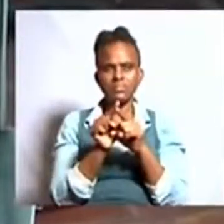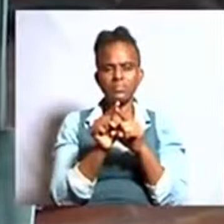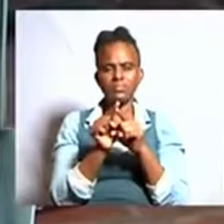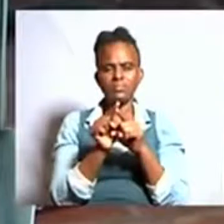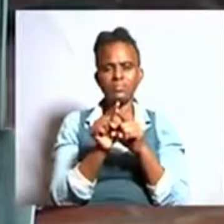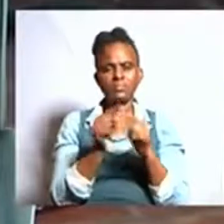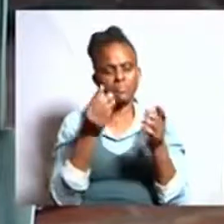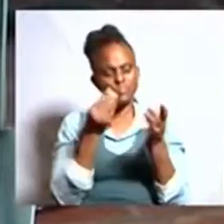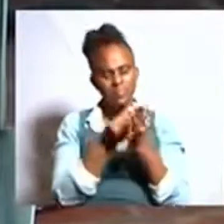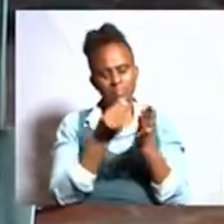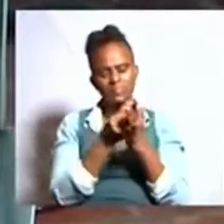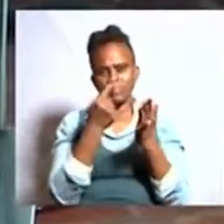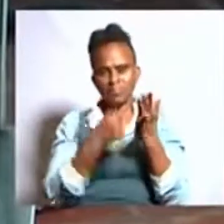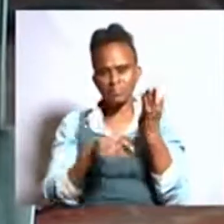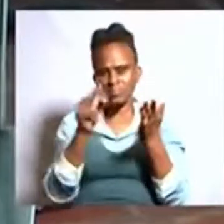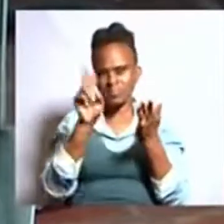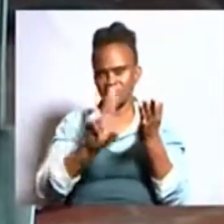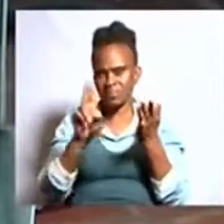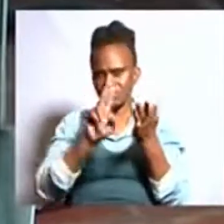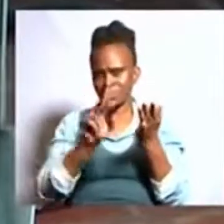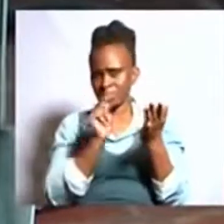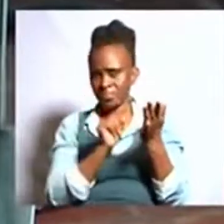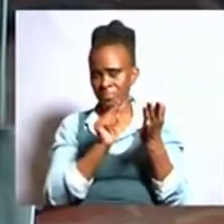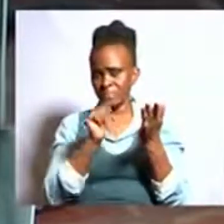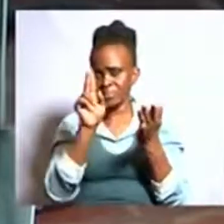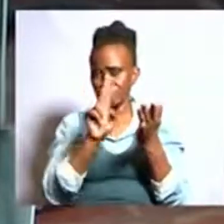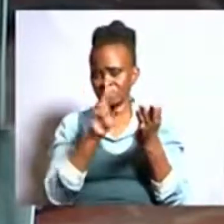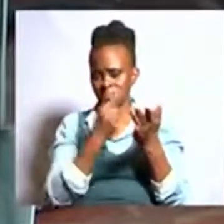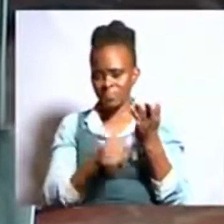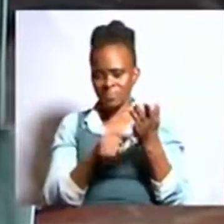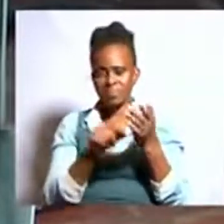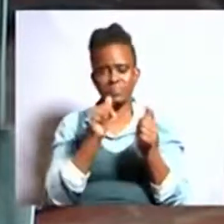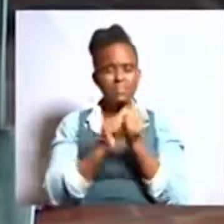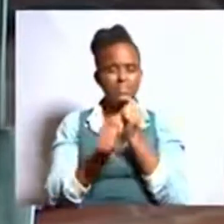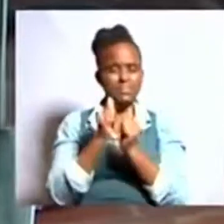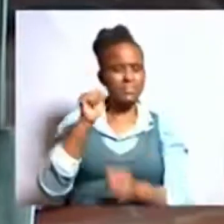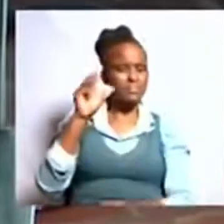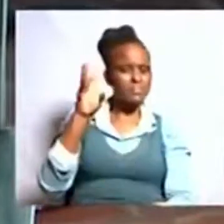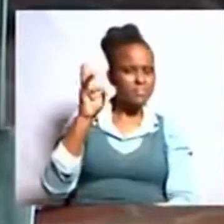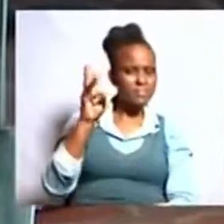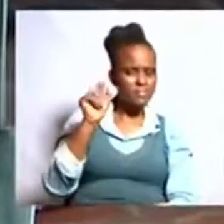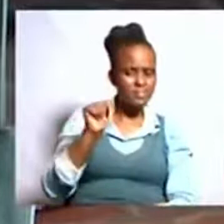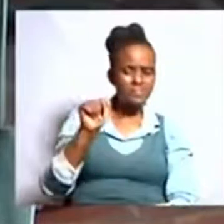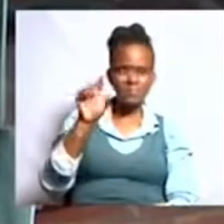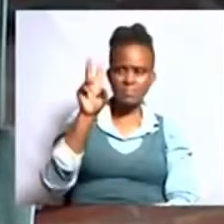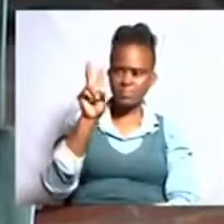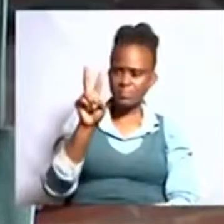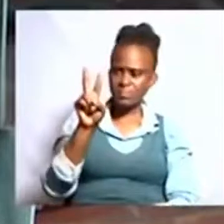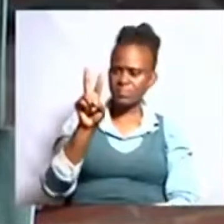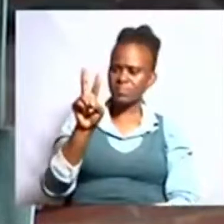the amount that has been spent, which is 16.27,